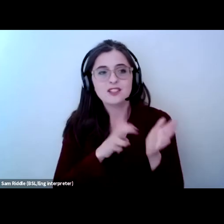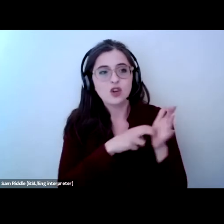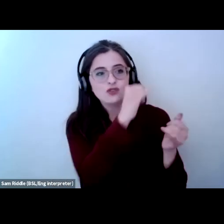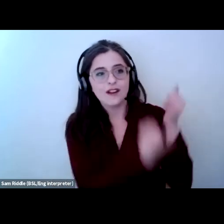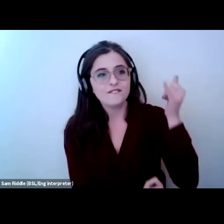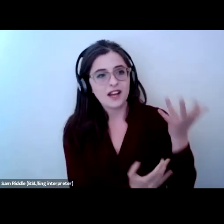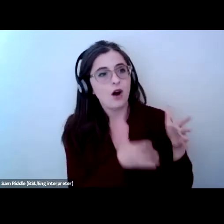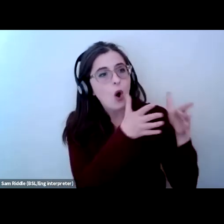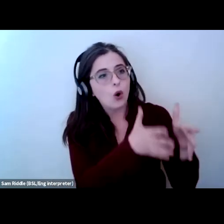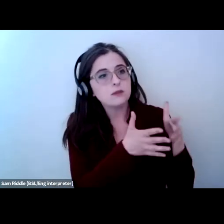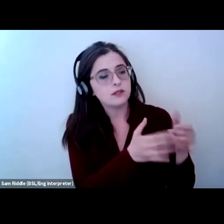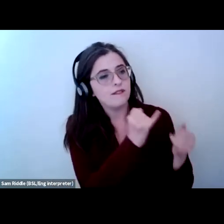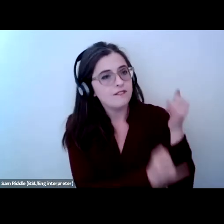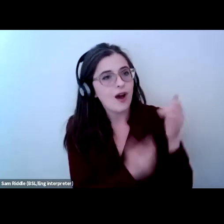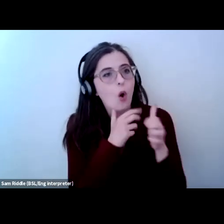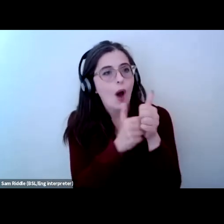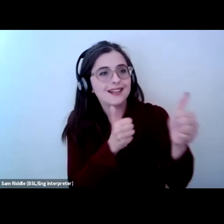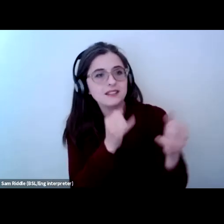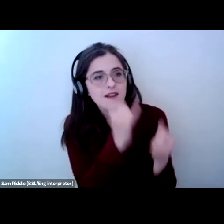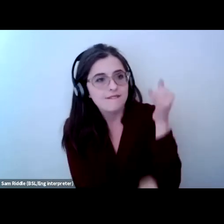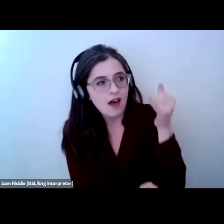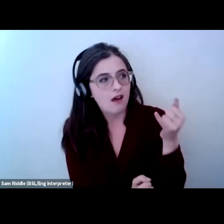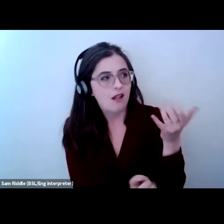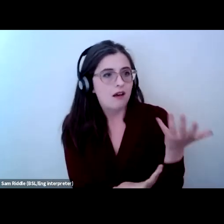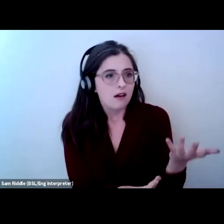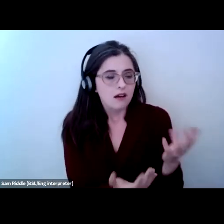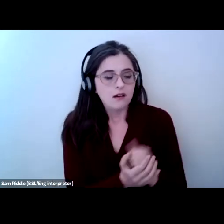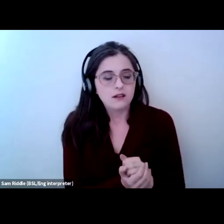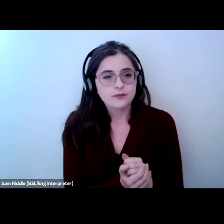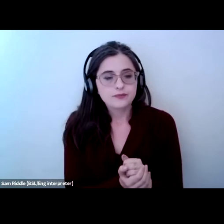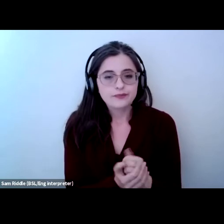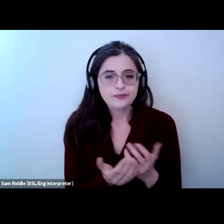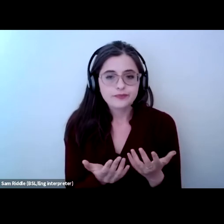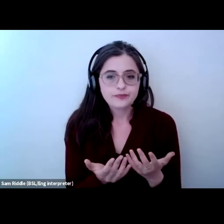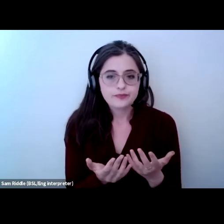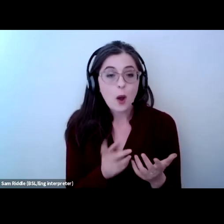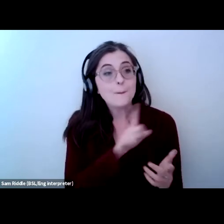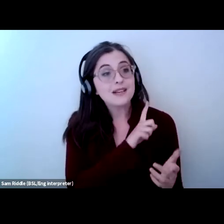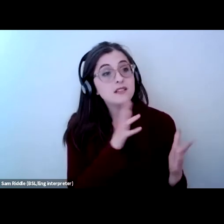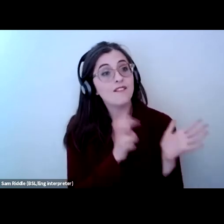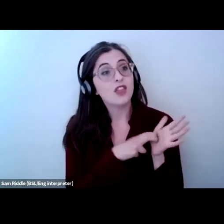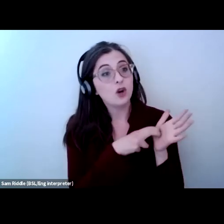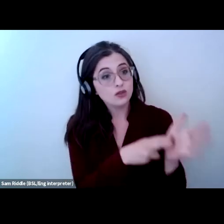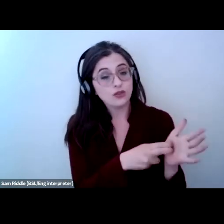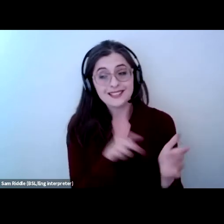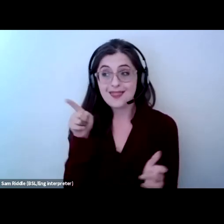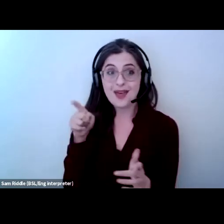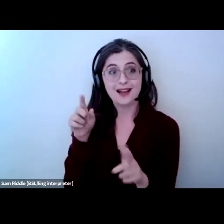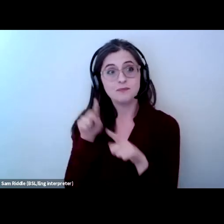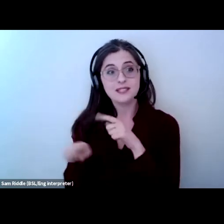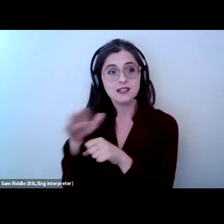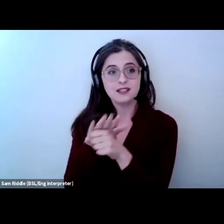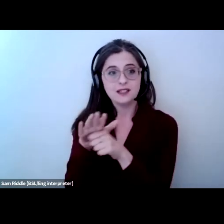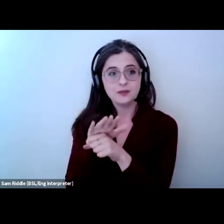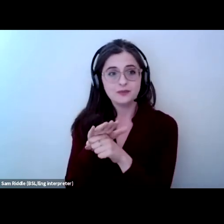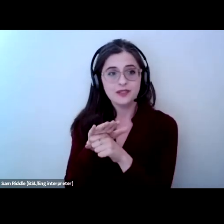the hospital or by the agency that's got the contract. So in that particular case, it sounded like a